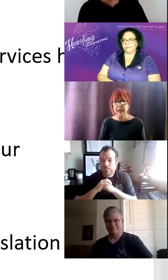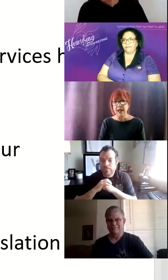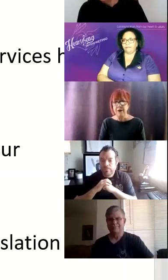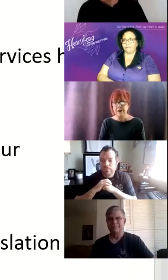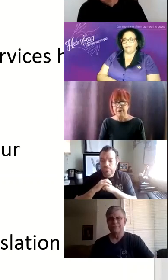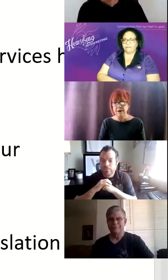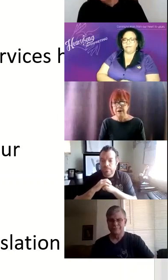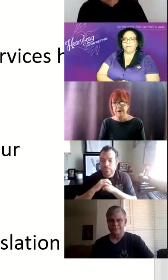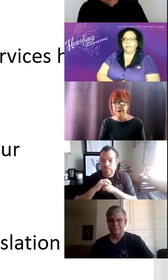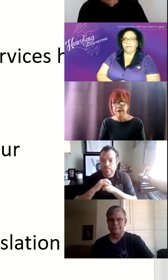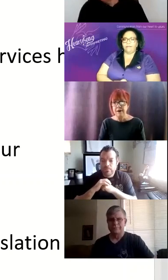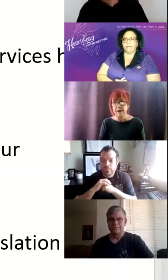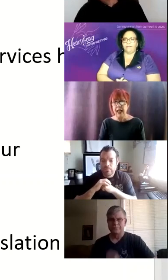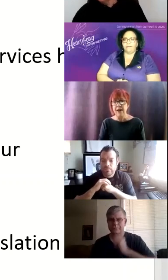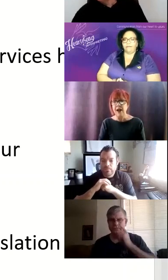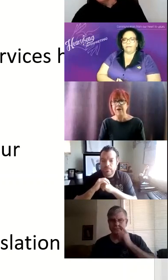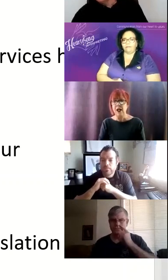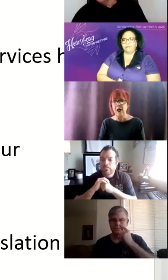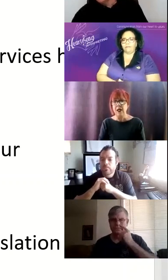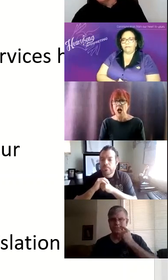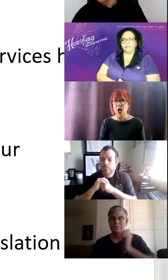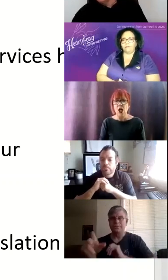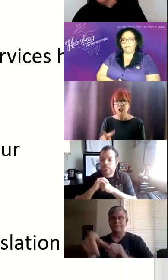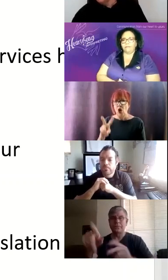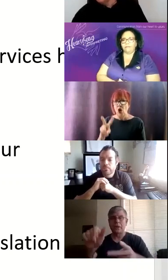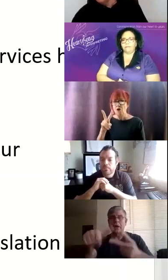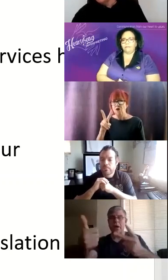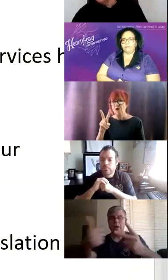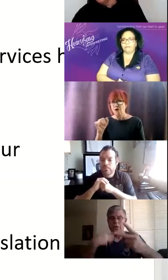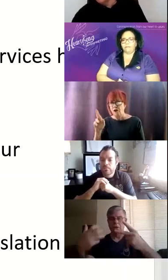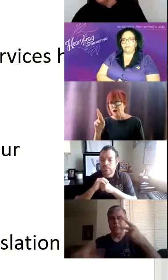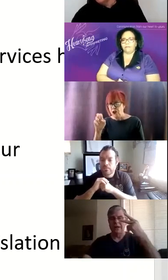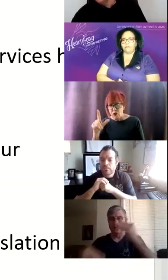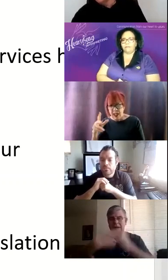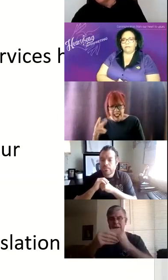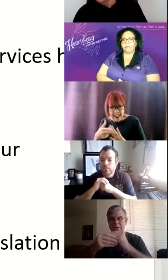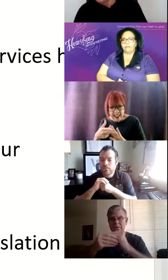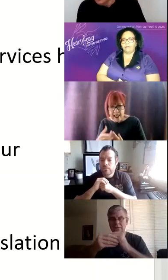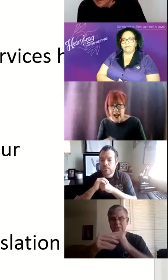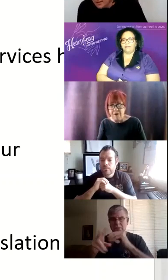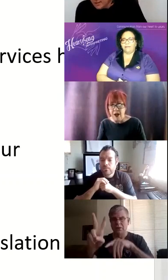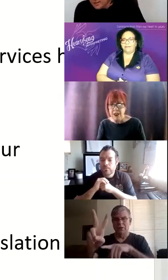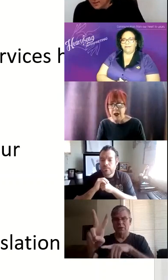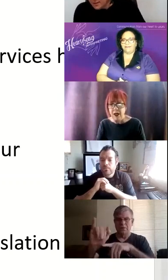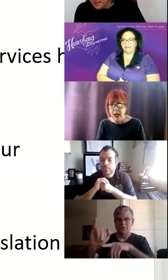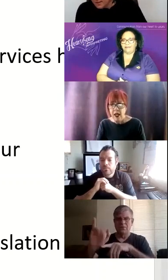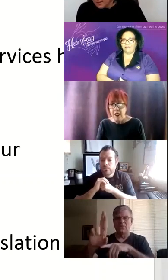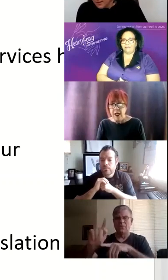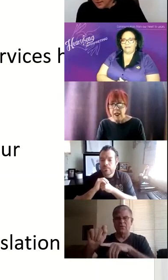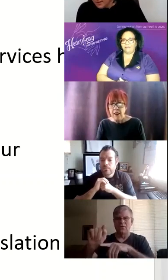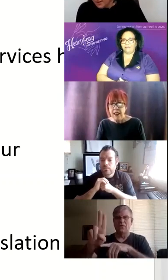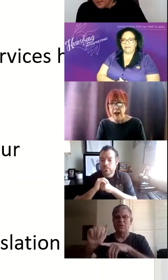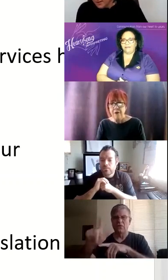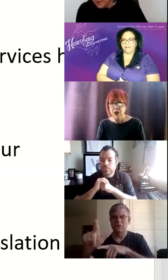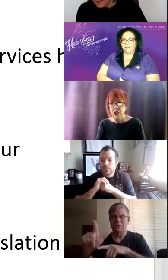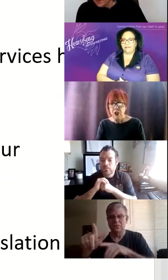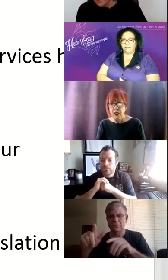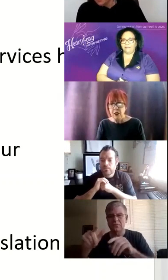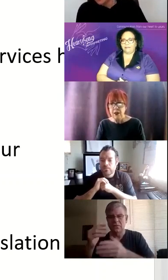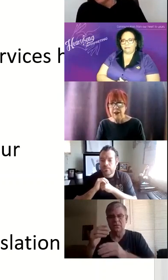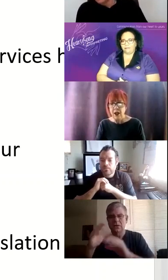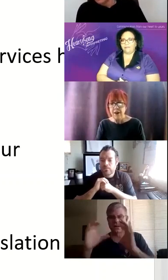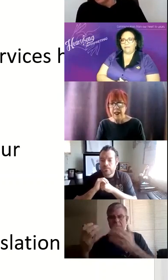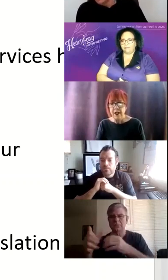And live. So Live. virtually is what I think he was signing. Yeah, I'm sorry. Yeah,